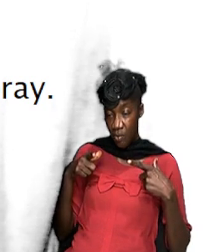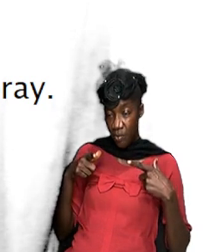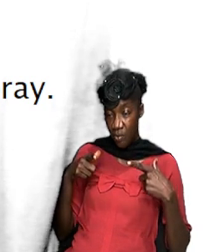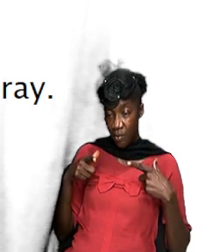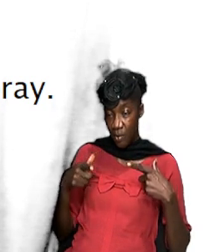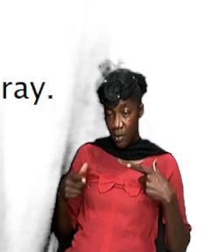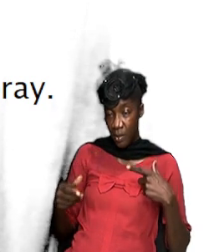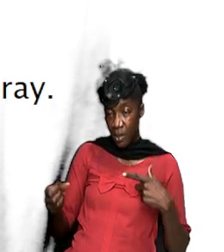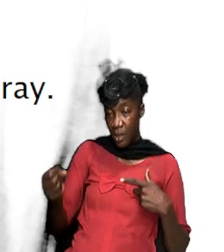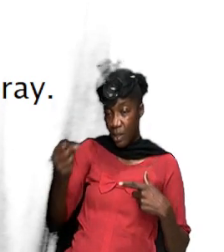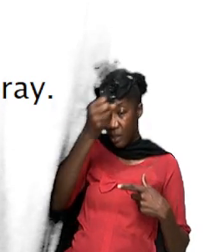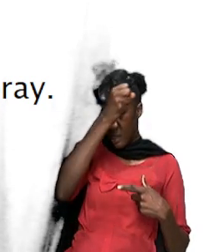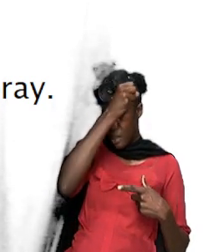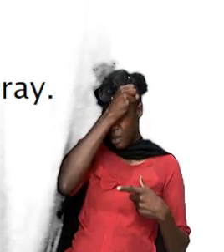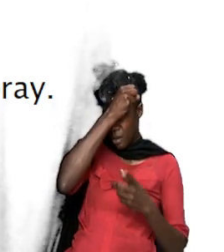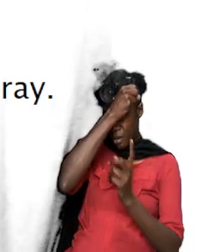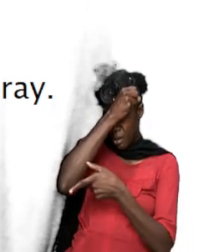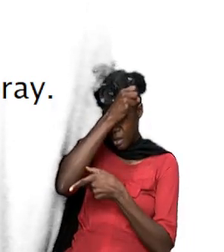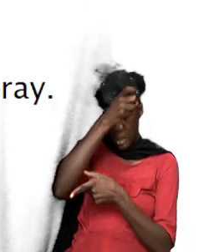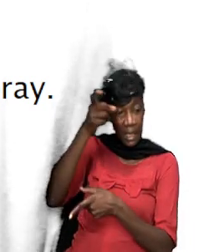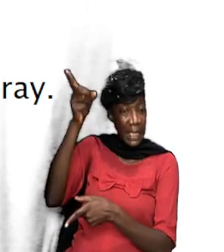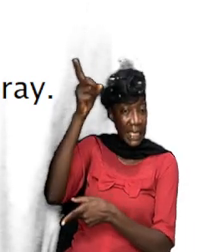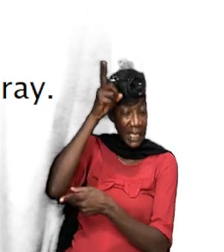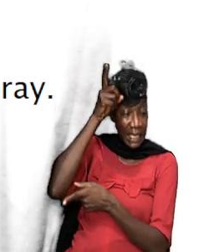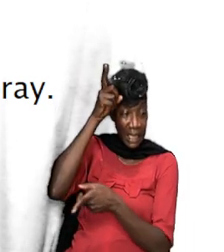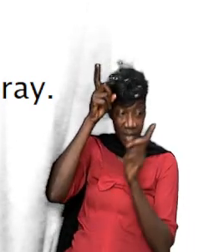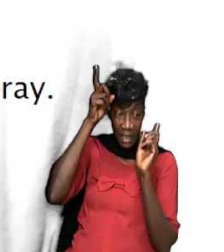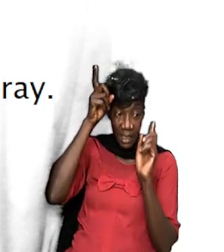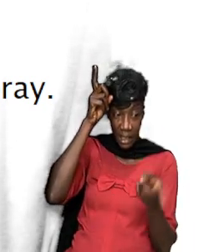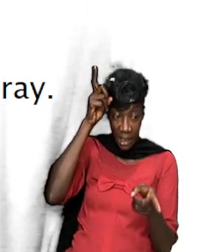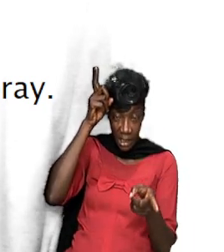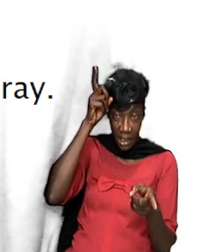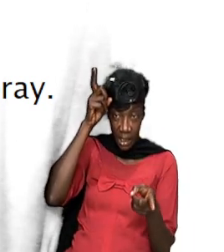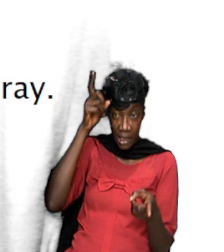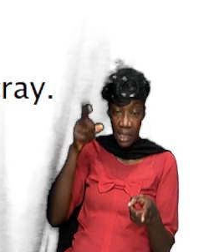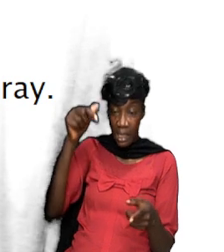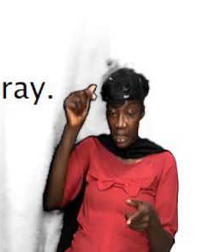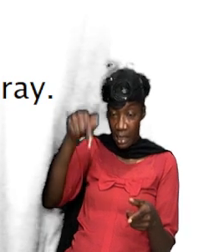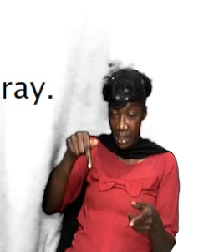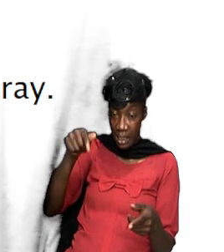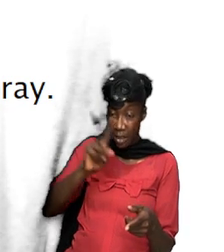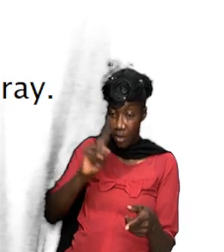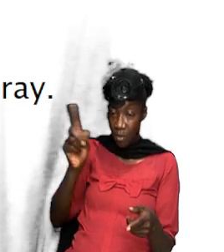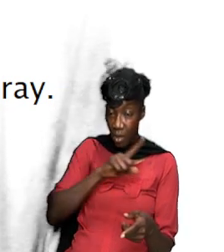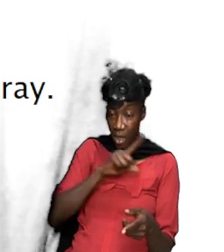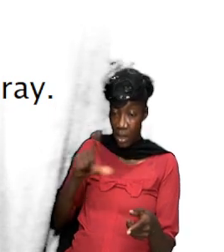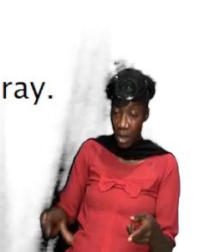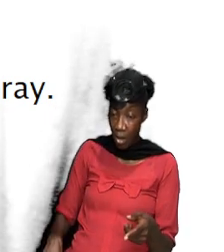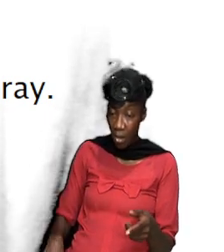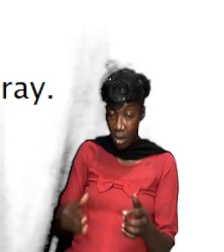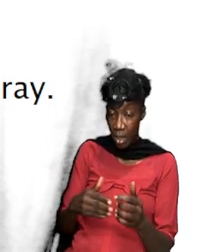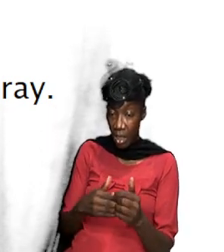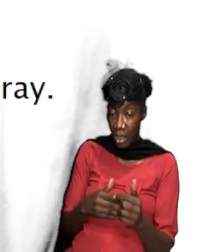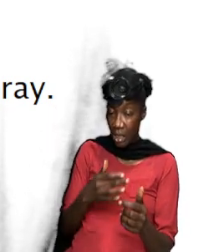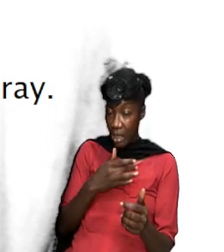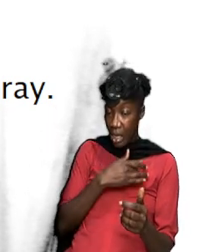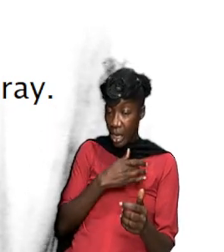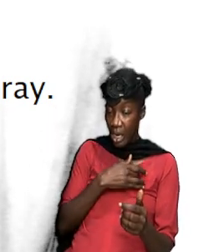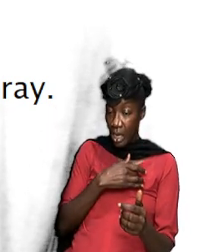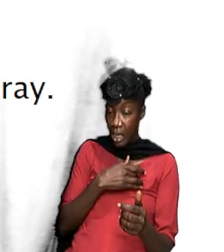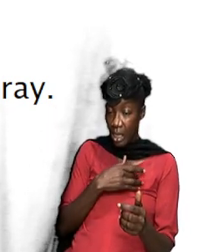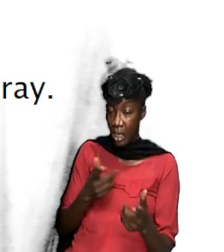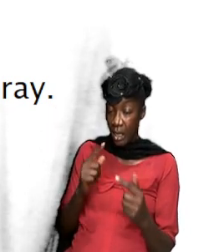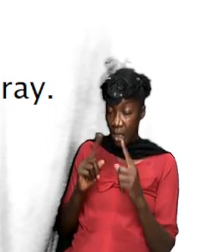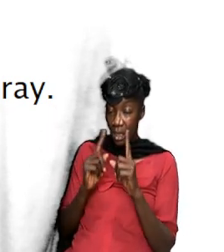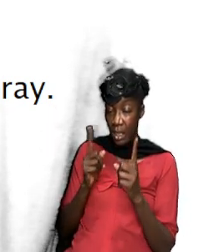I travel the path to get to dealing with Saul first, this is where the Lord is leading my heart. And I just come and just